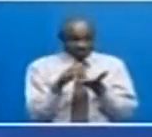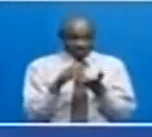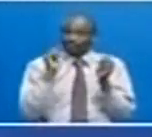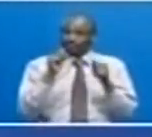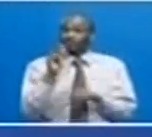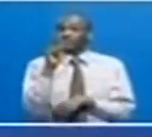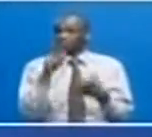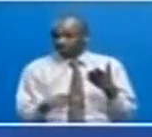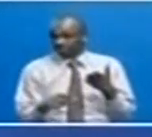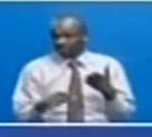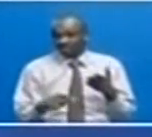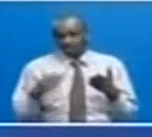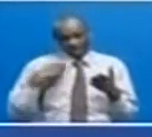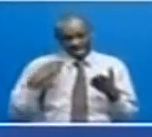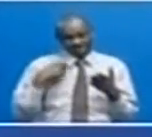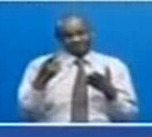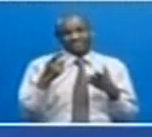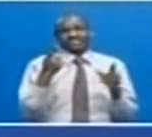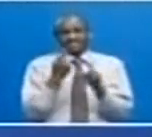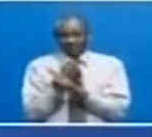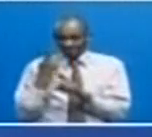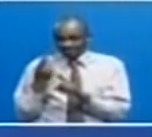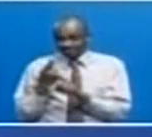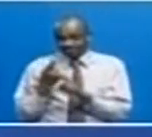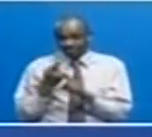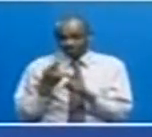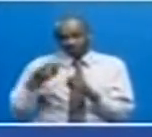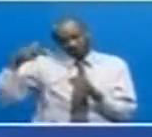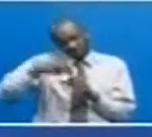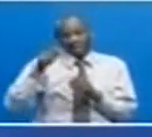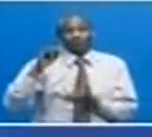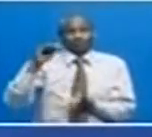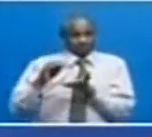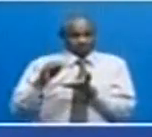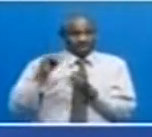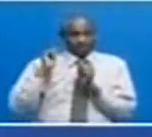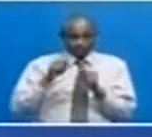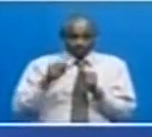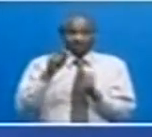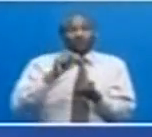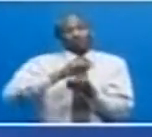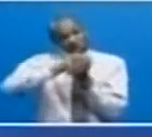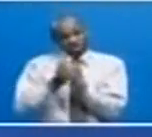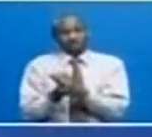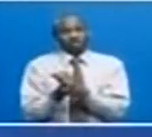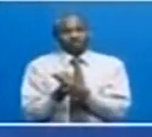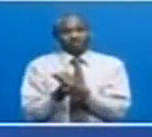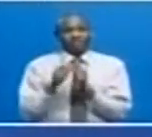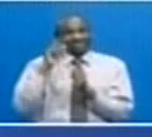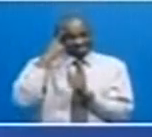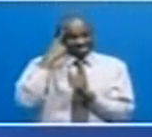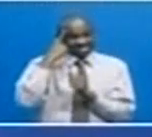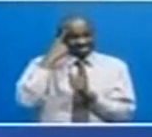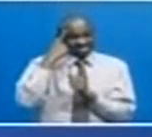see the falling away of subsidies for fossil fuels, which of course distort energy bills. And I think that when